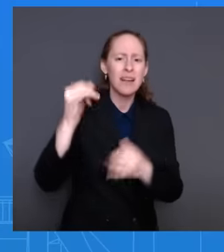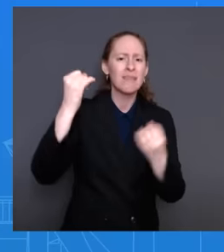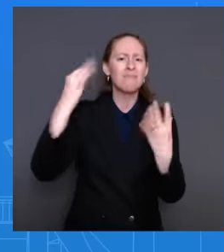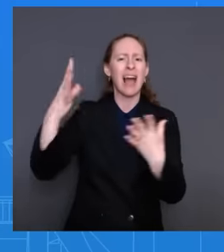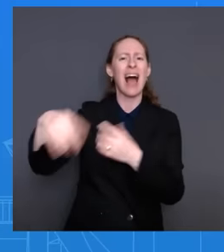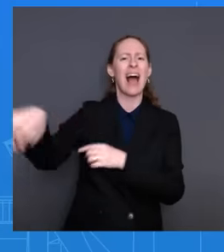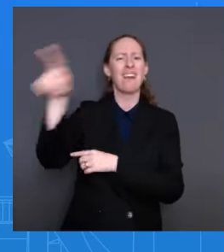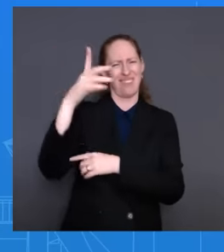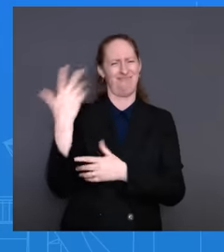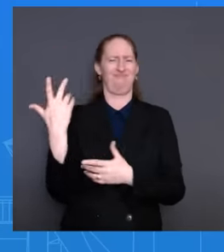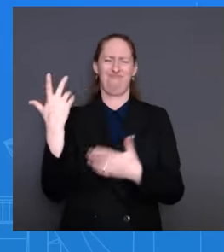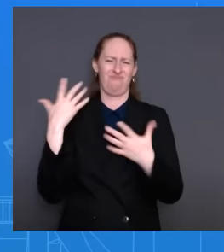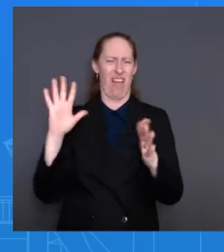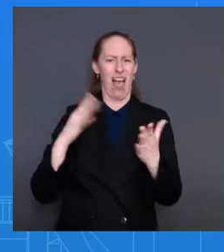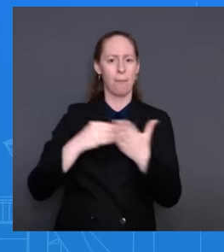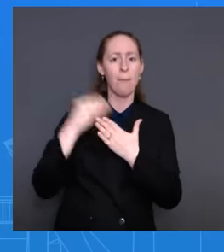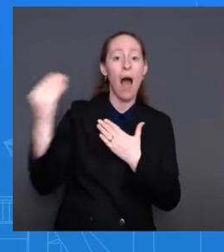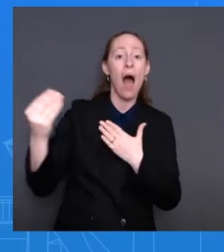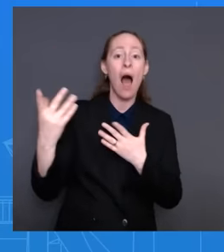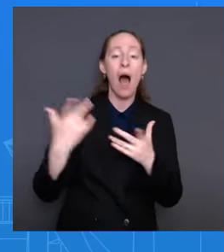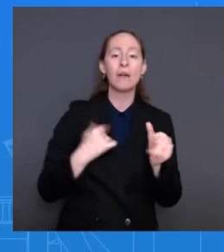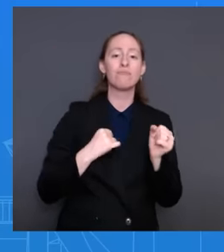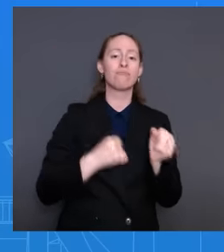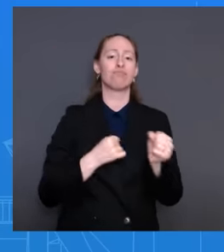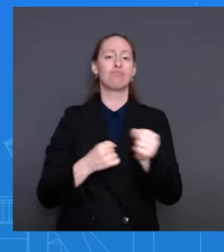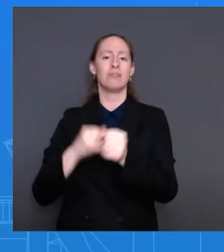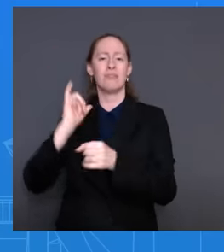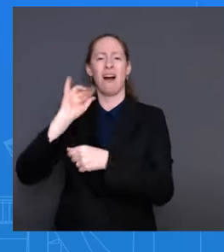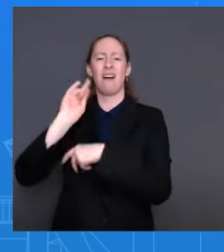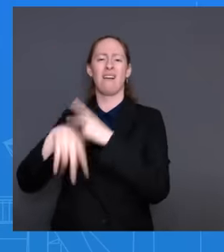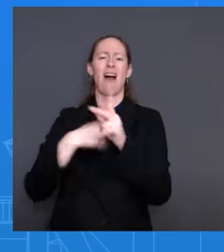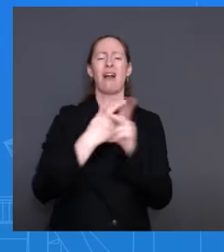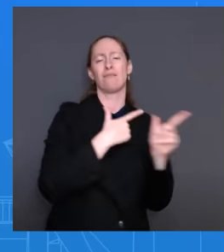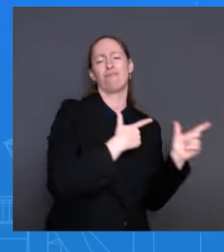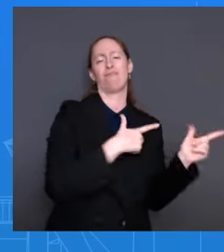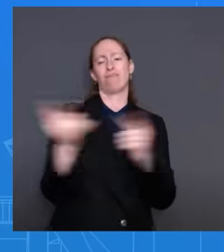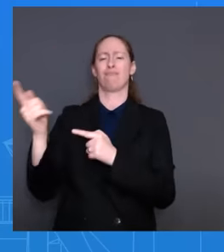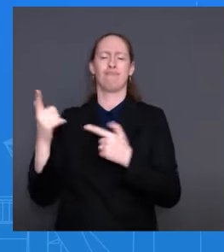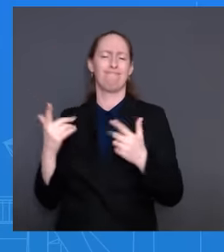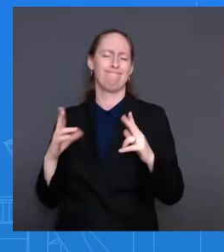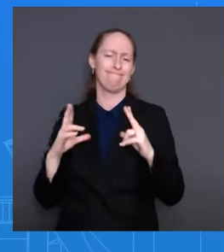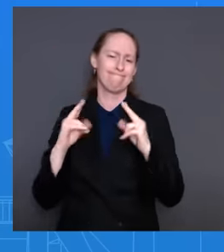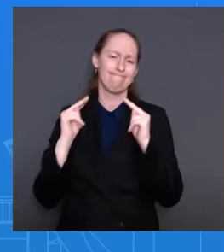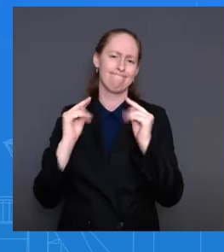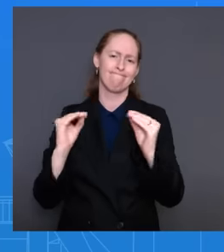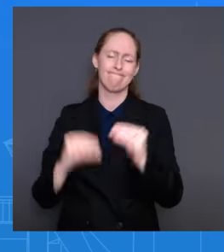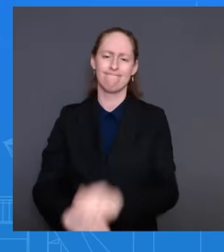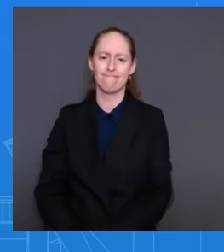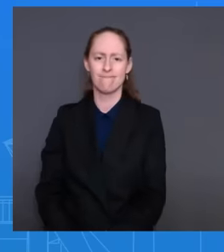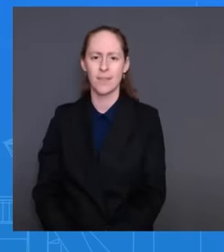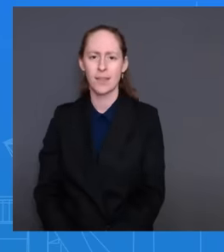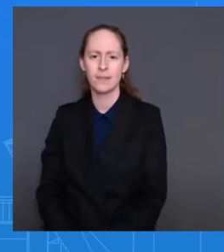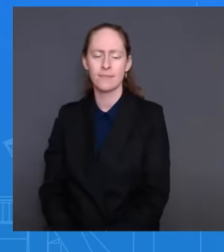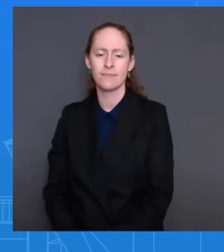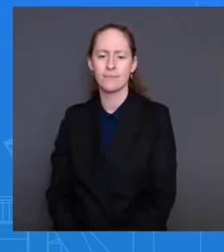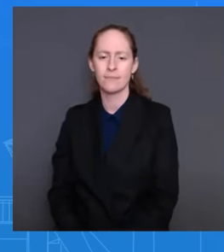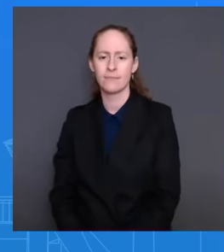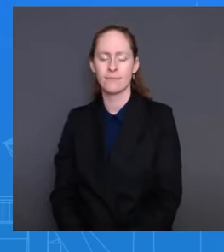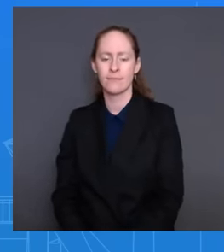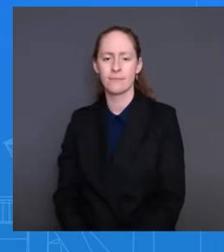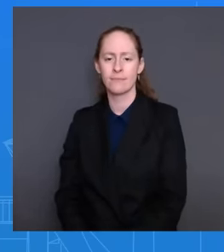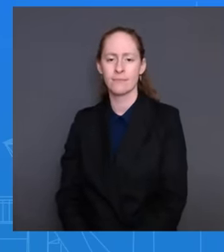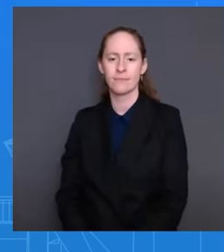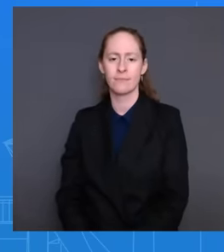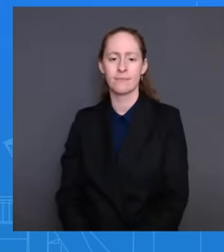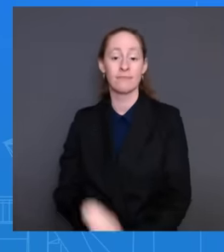67% oppose banning assault style weapons, just 25% oppose. This is from a poll last week from Politico Morning